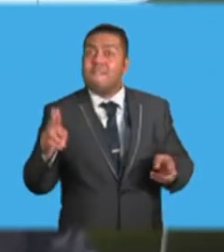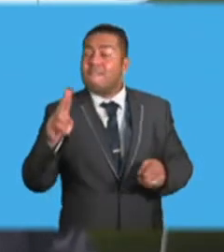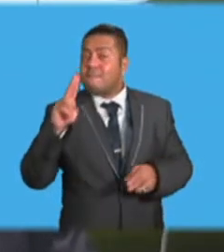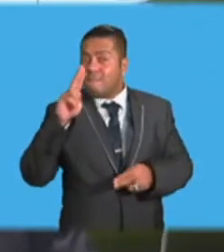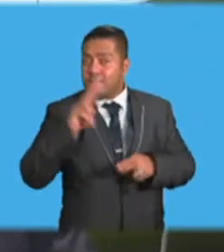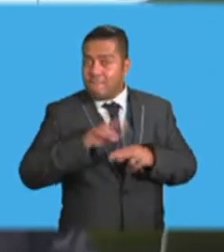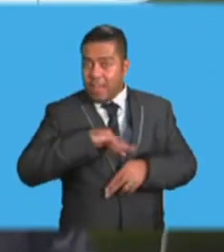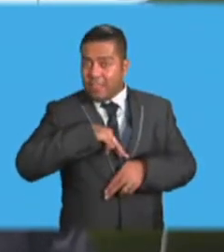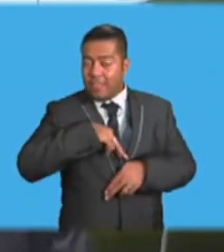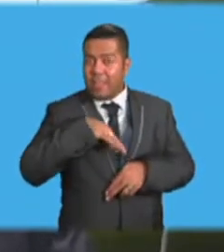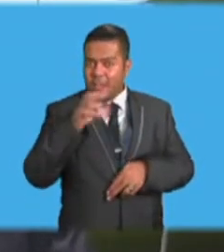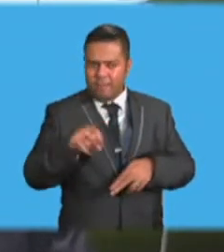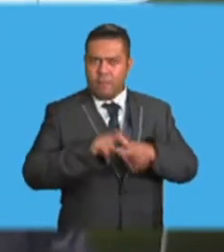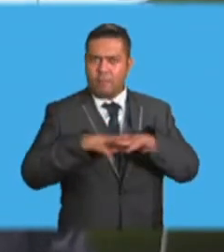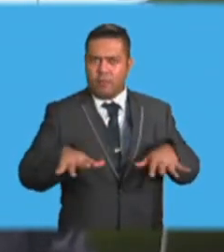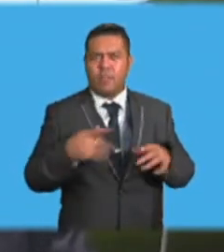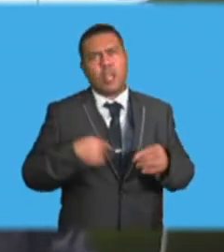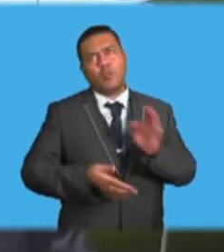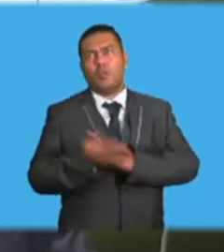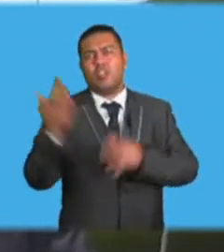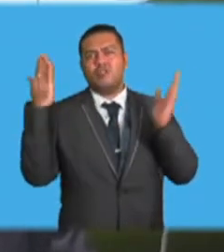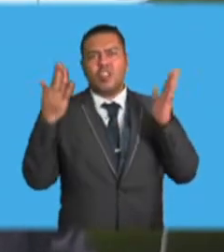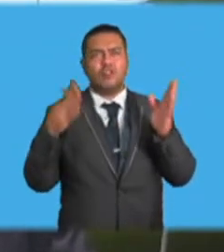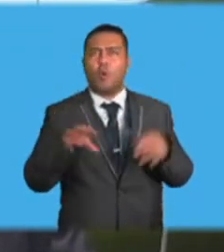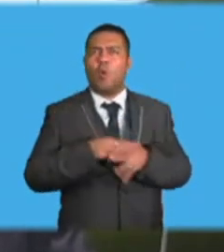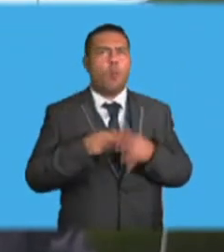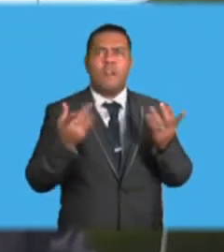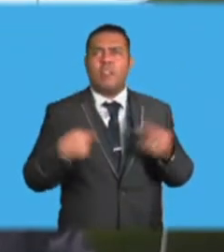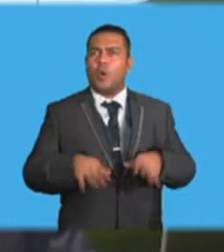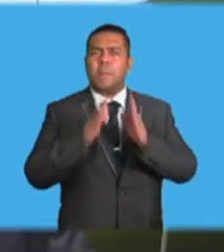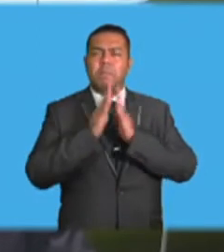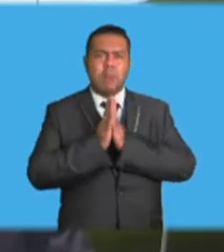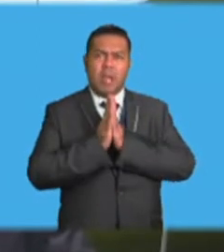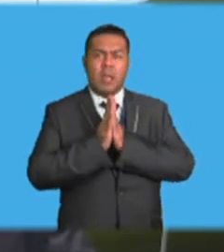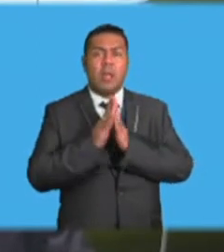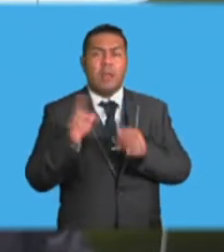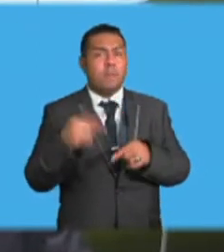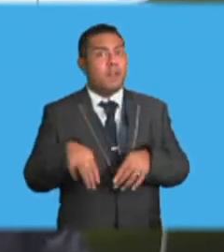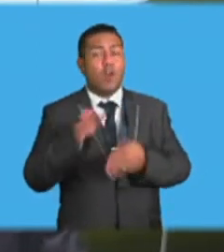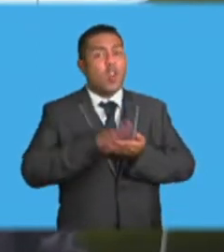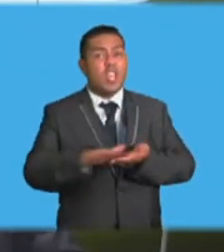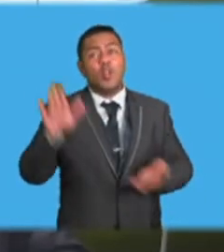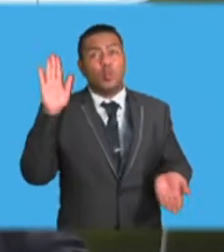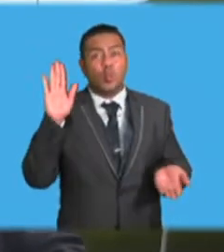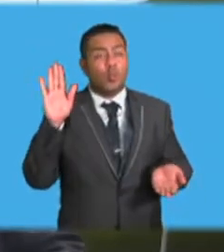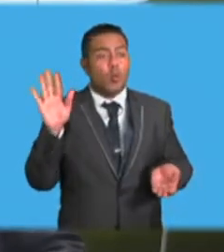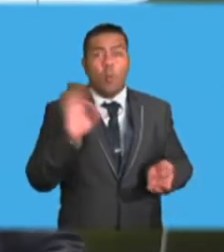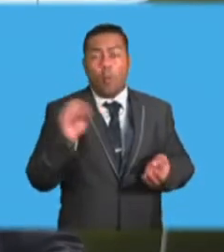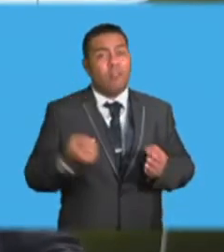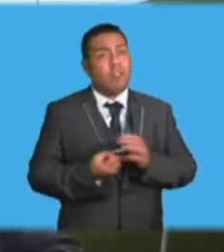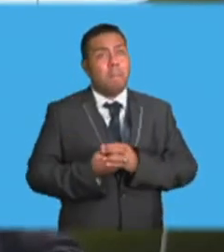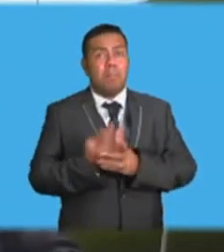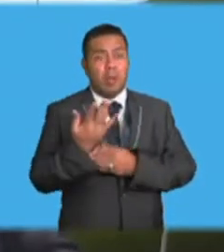rites are completed. Then they can go off to church or wherever they go and pray, Madam Speaker. However, for our Hindu brothers and sisters, once they